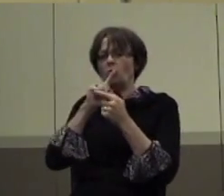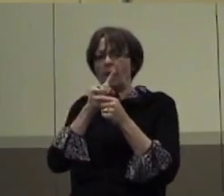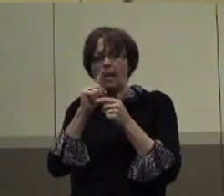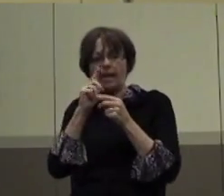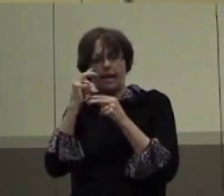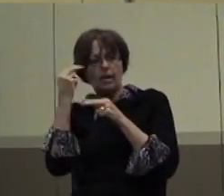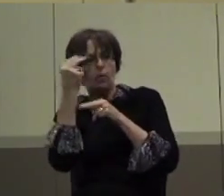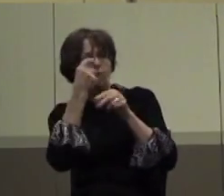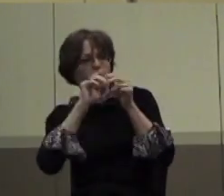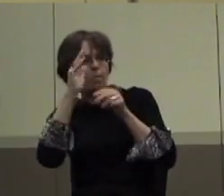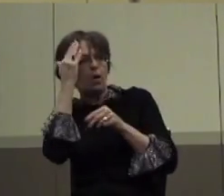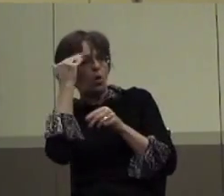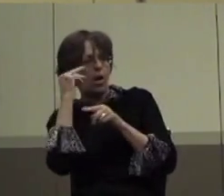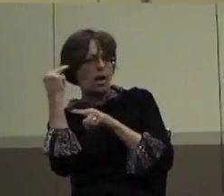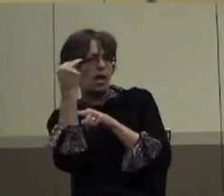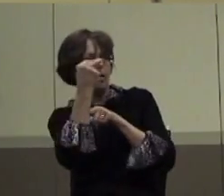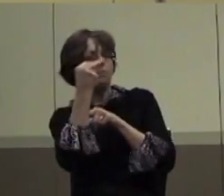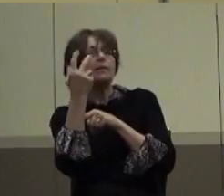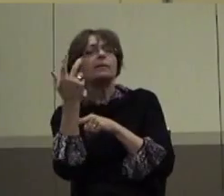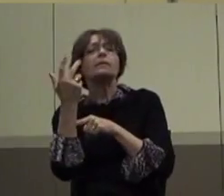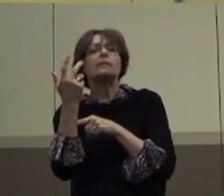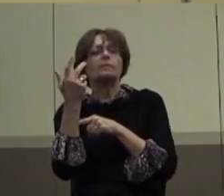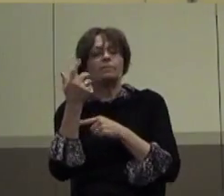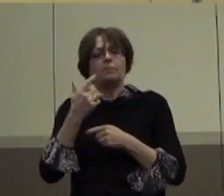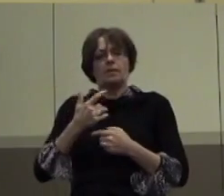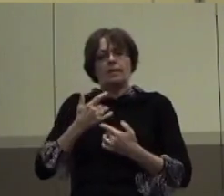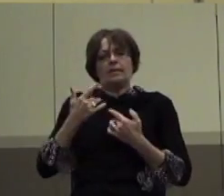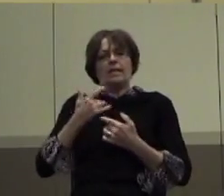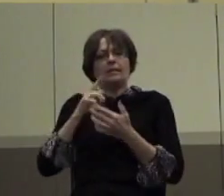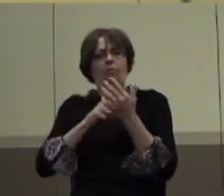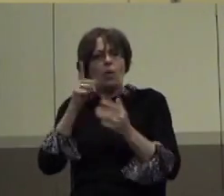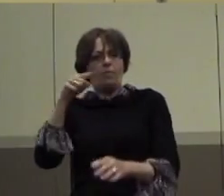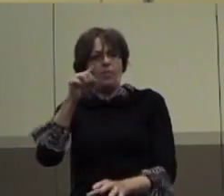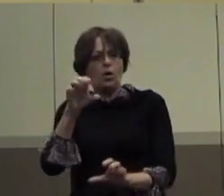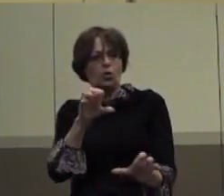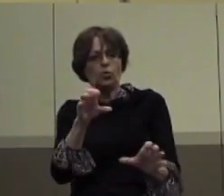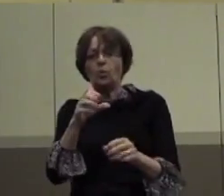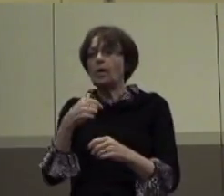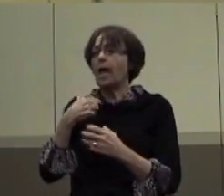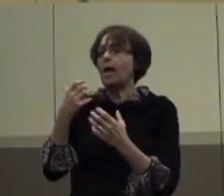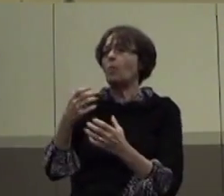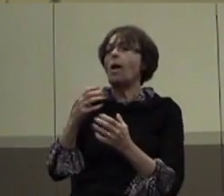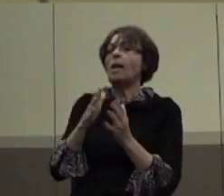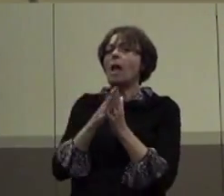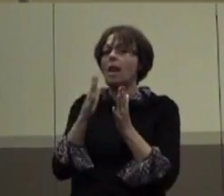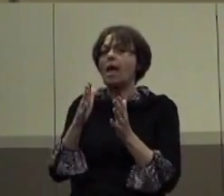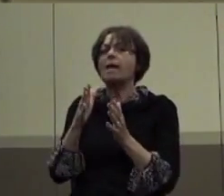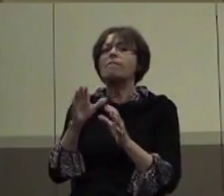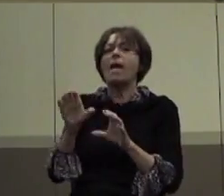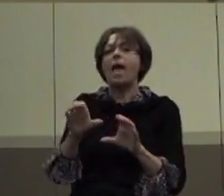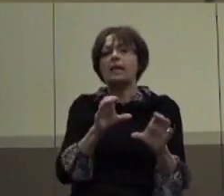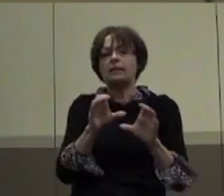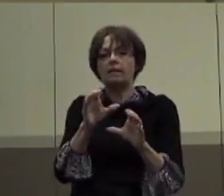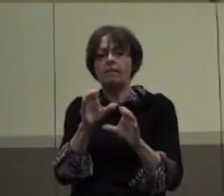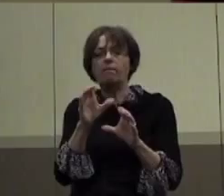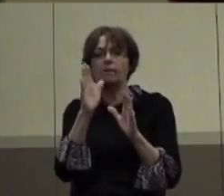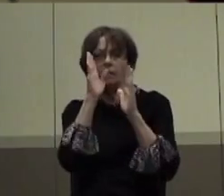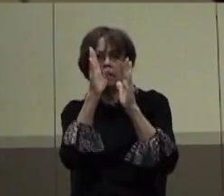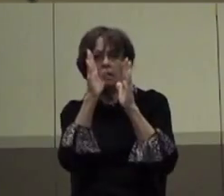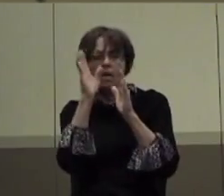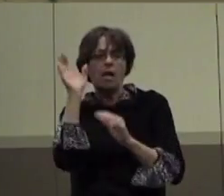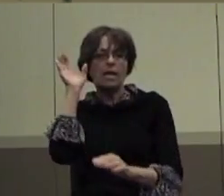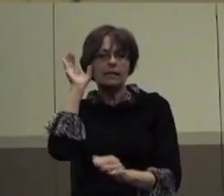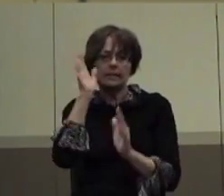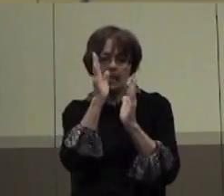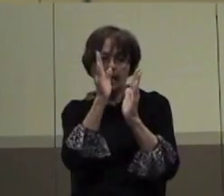head. So I've got to have a sense of what they're doing. I want to do a lot of active listening. I kind